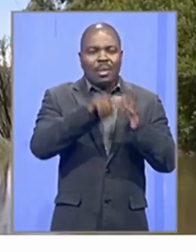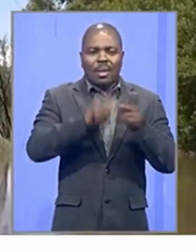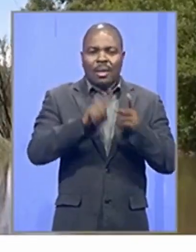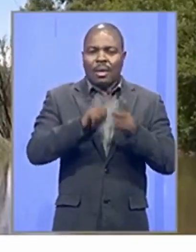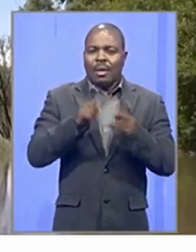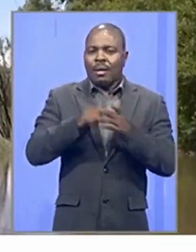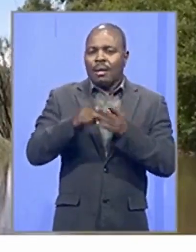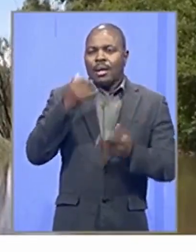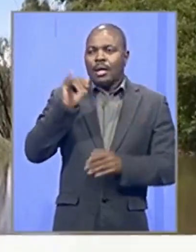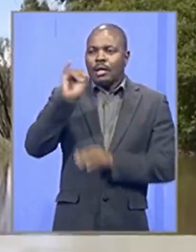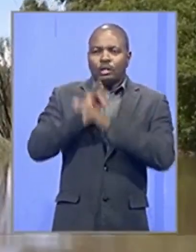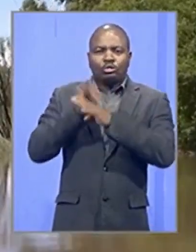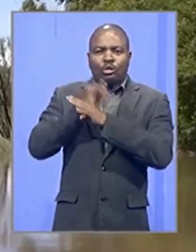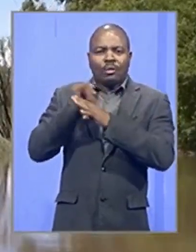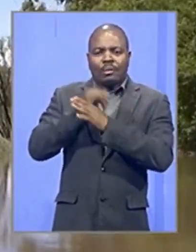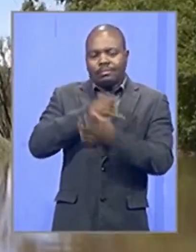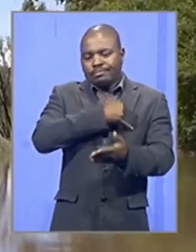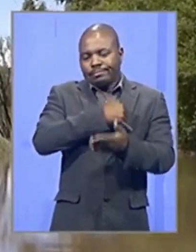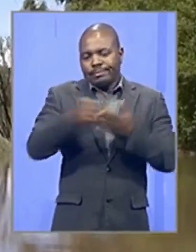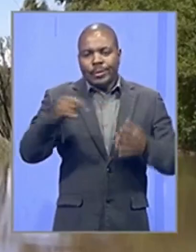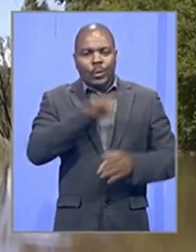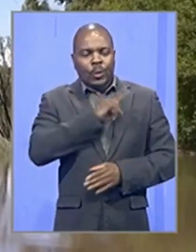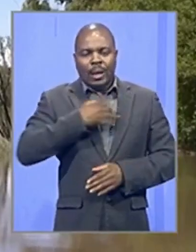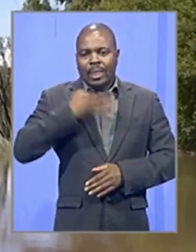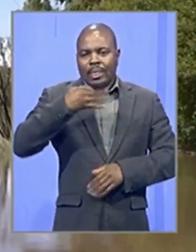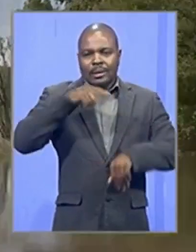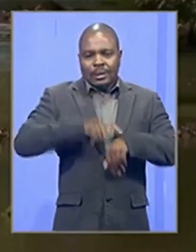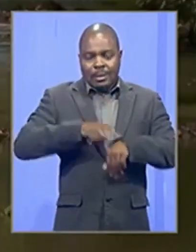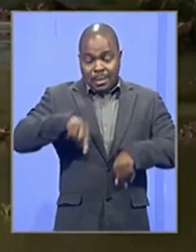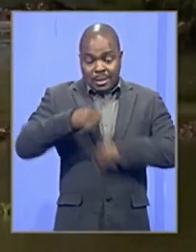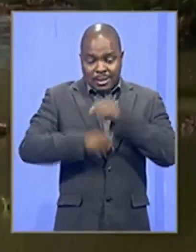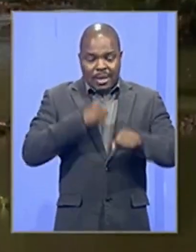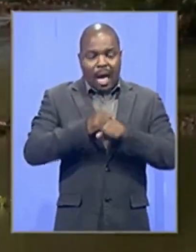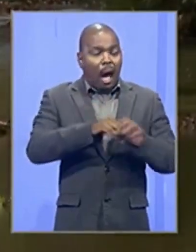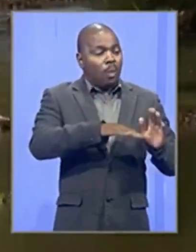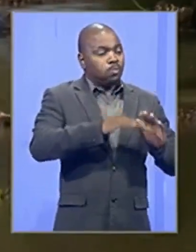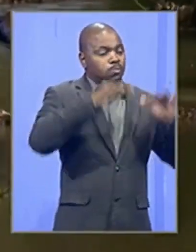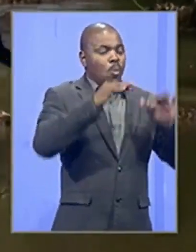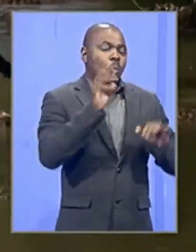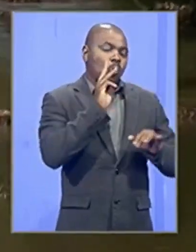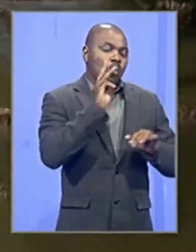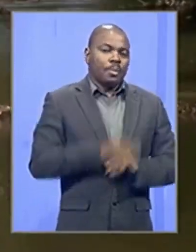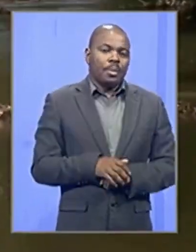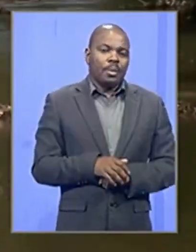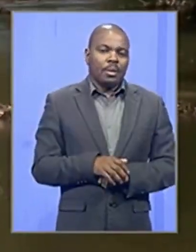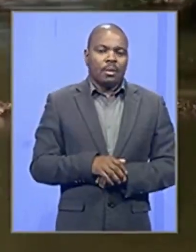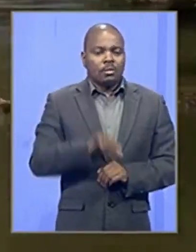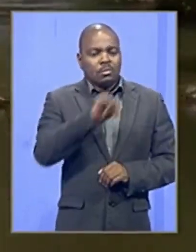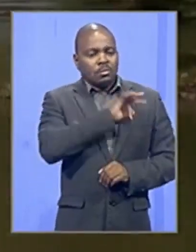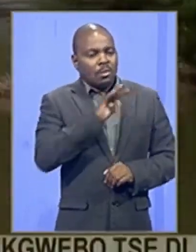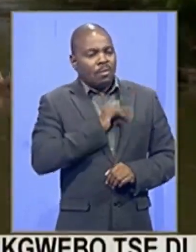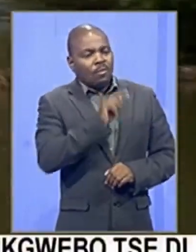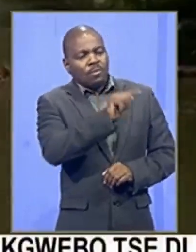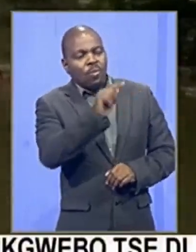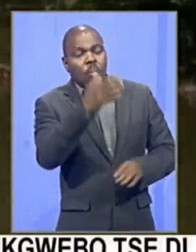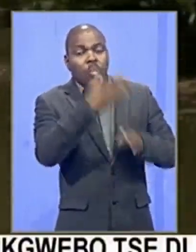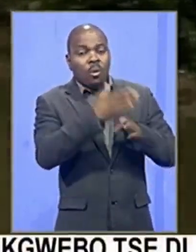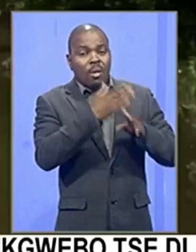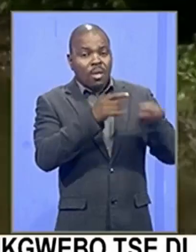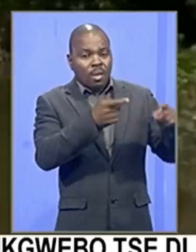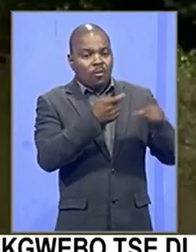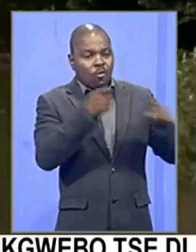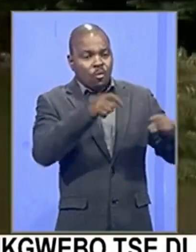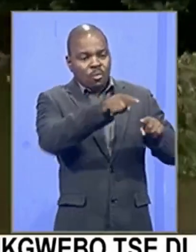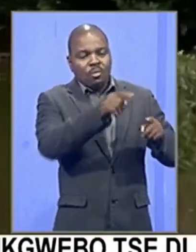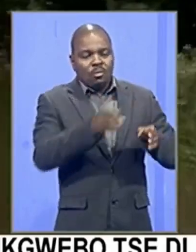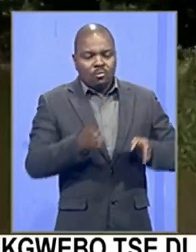also cancelled because of the flooding. This is the 3rd time this year. Badiri bao ba thapilweng ke dikgwebo tseno tse di fa